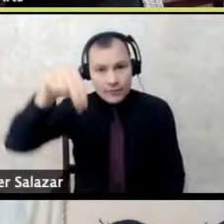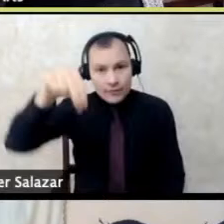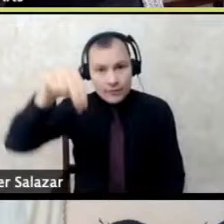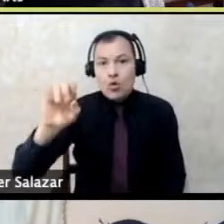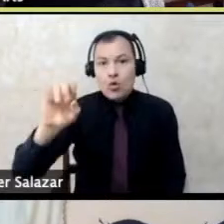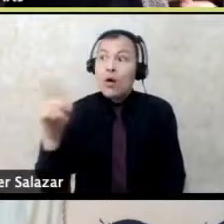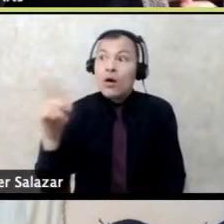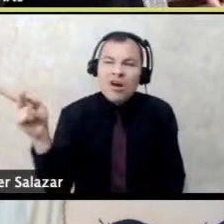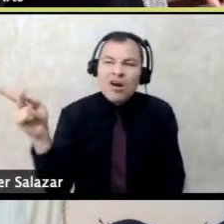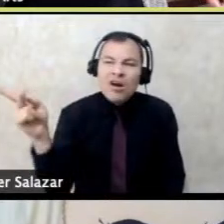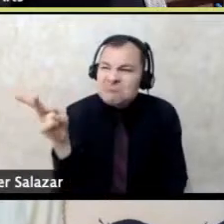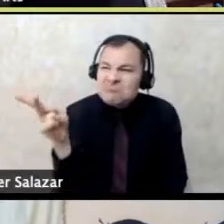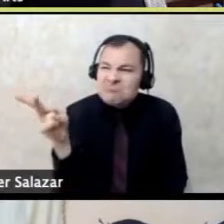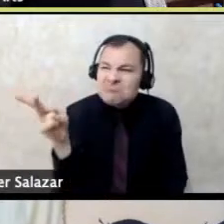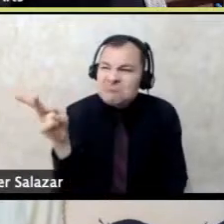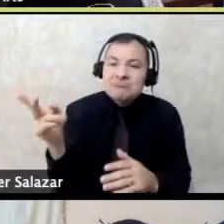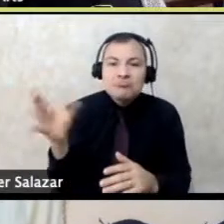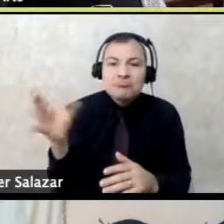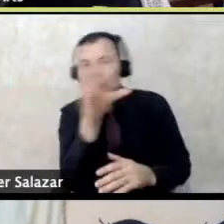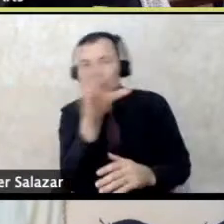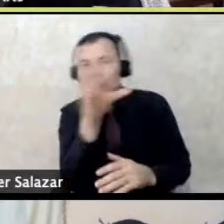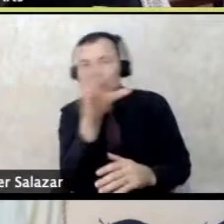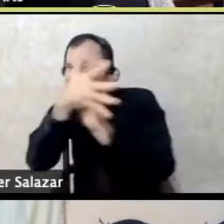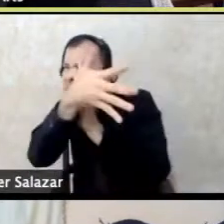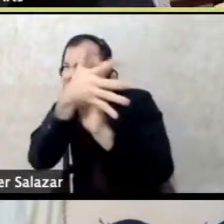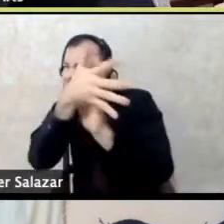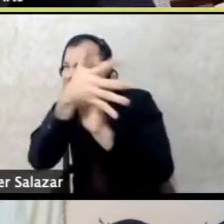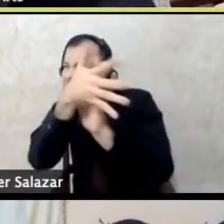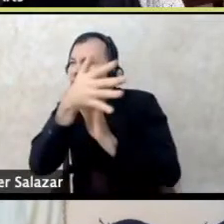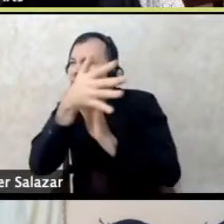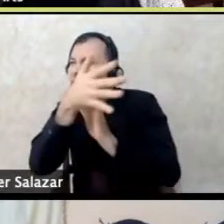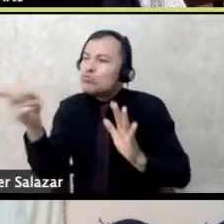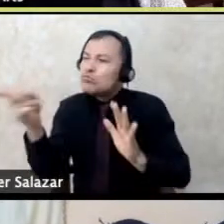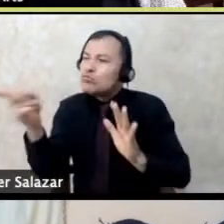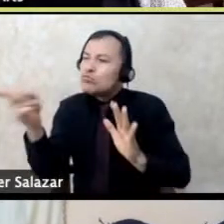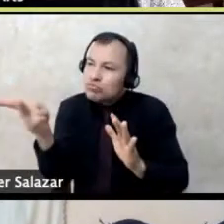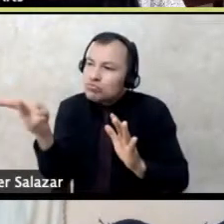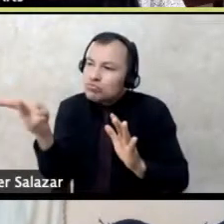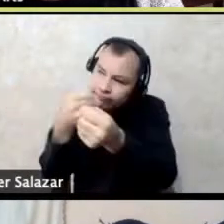connects to the peace-building conversation that we're having today.